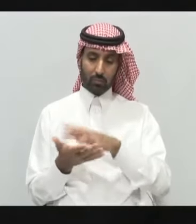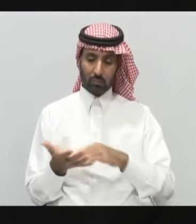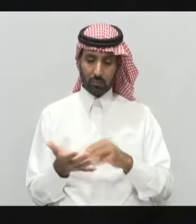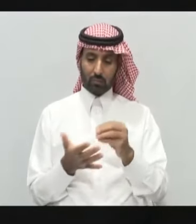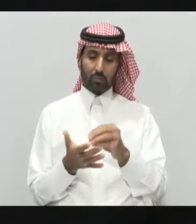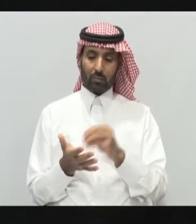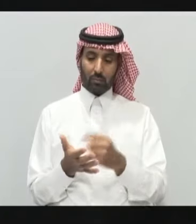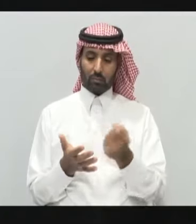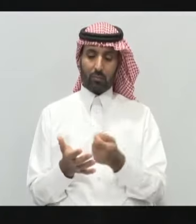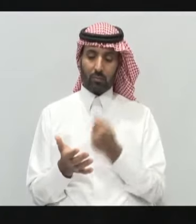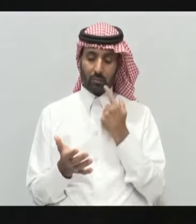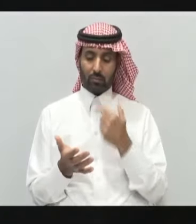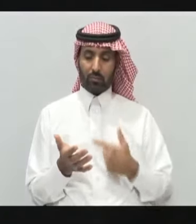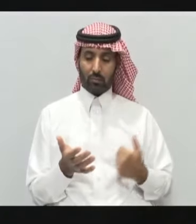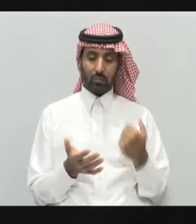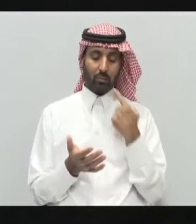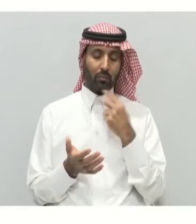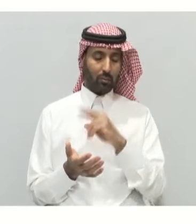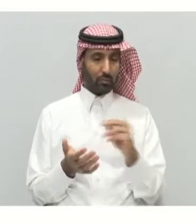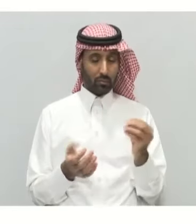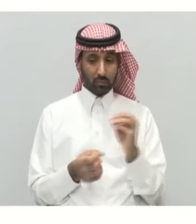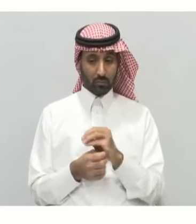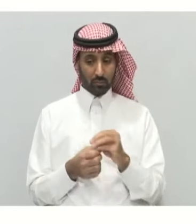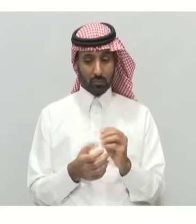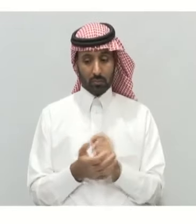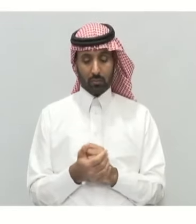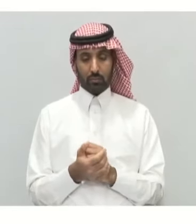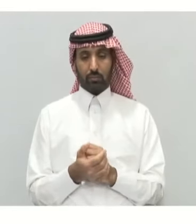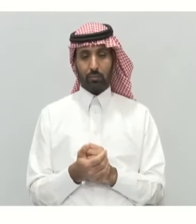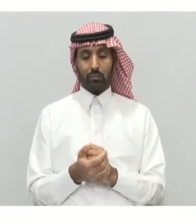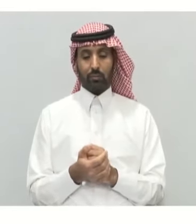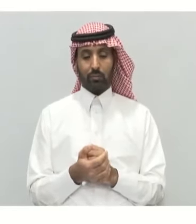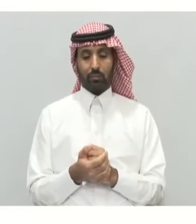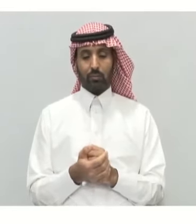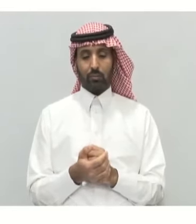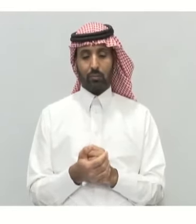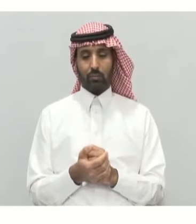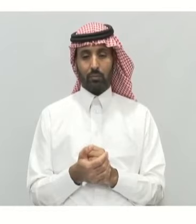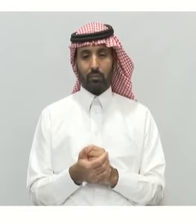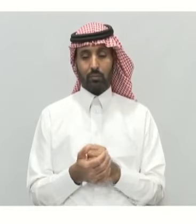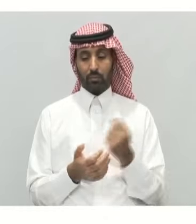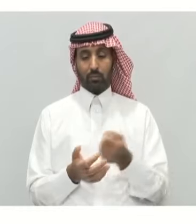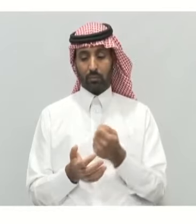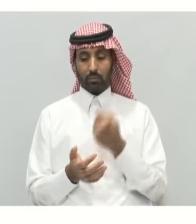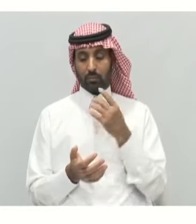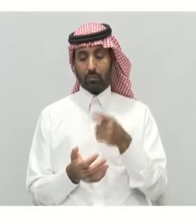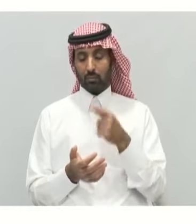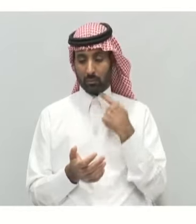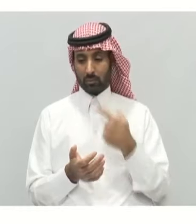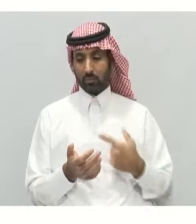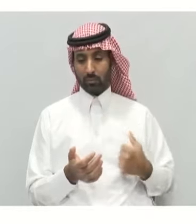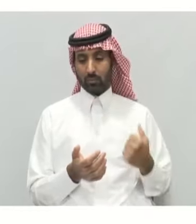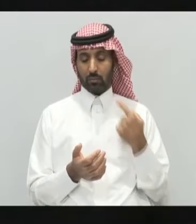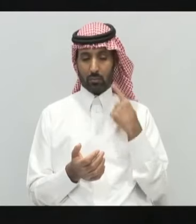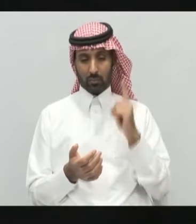You can write down the names with the same format as you can see here. With the same format, you can write down the name,